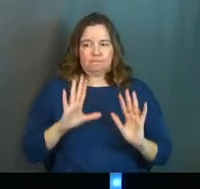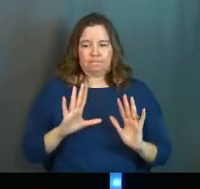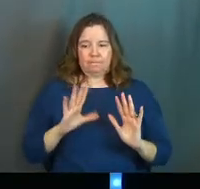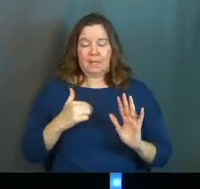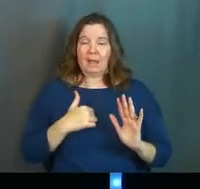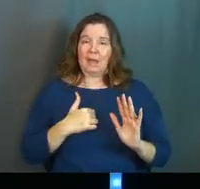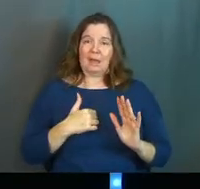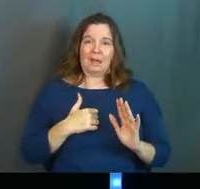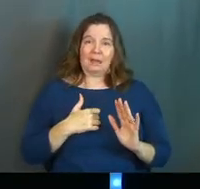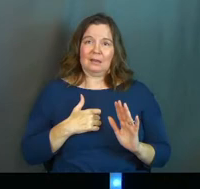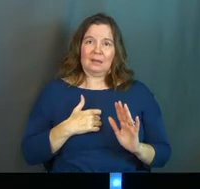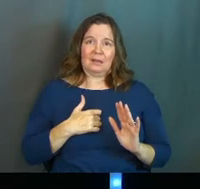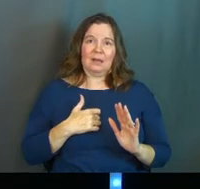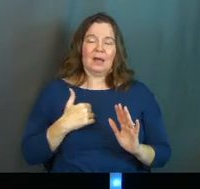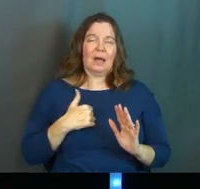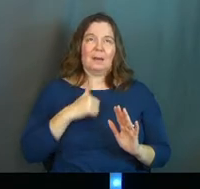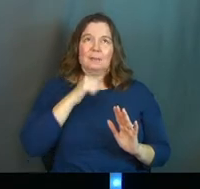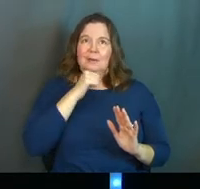I'm going to